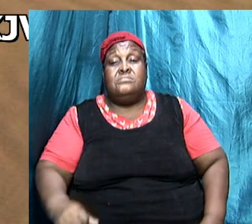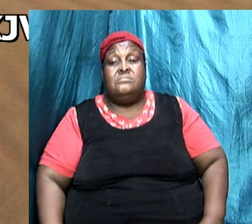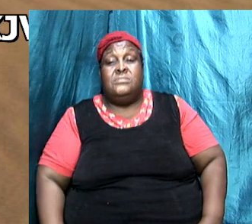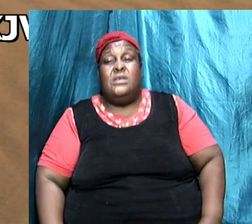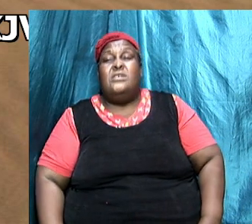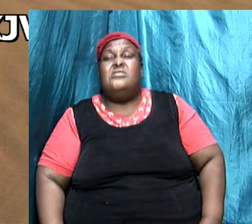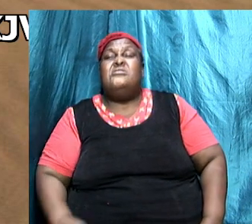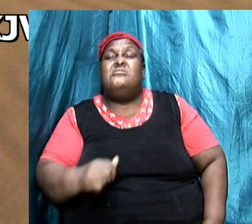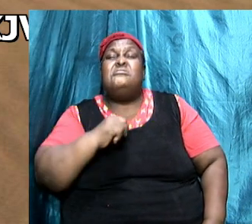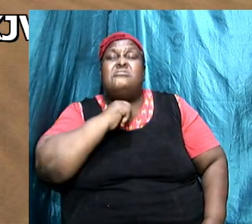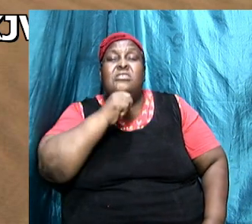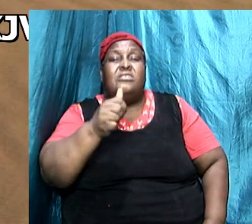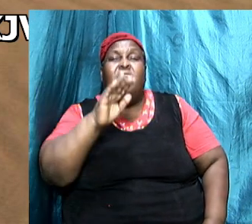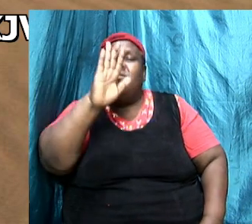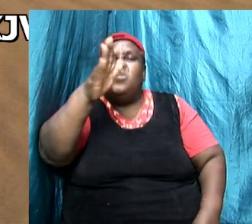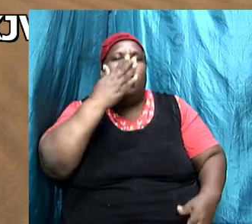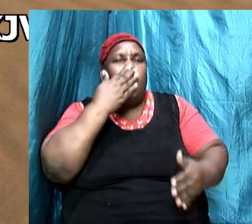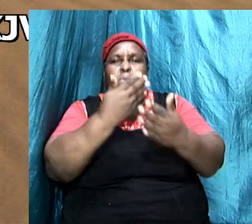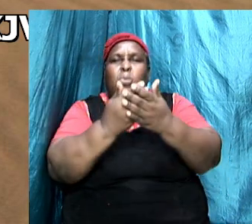not of works,